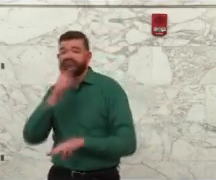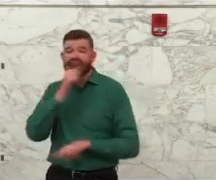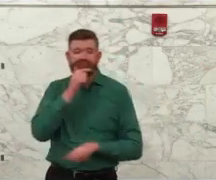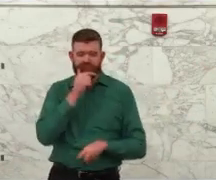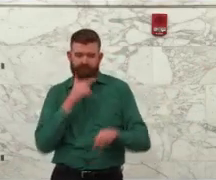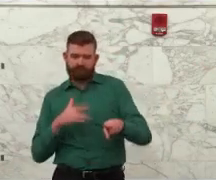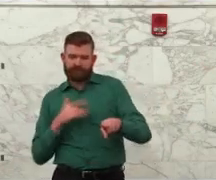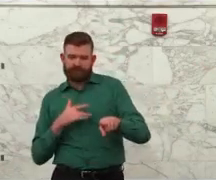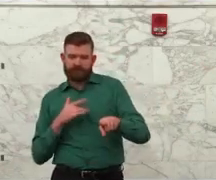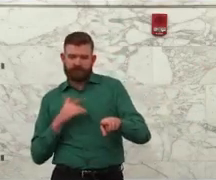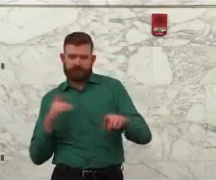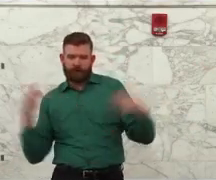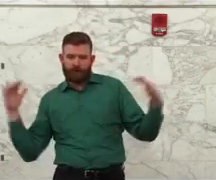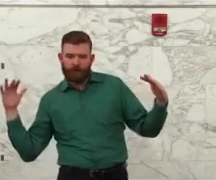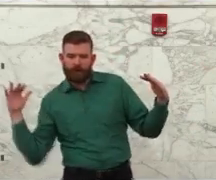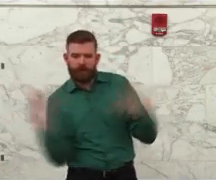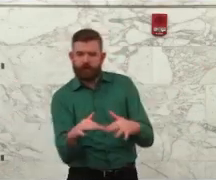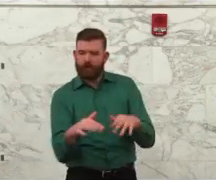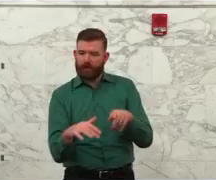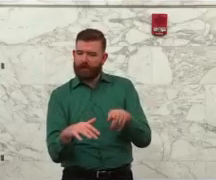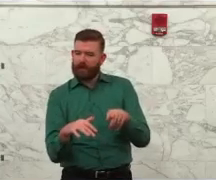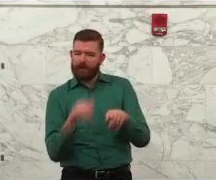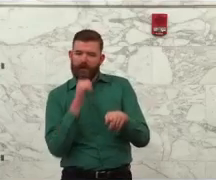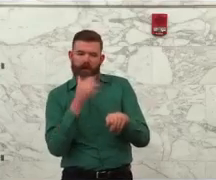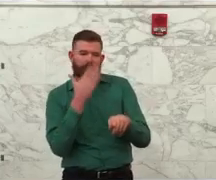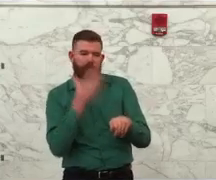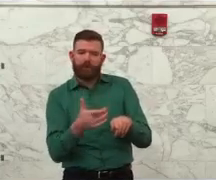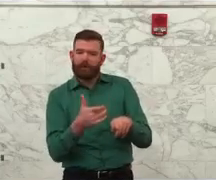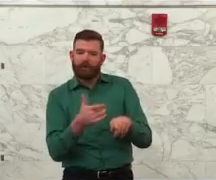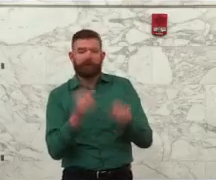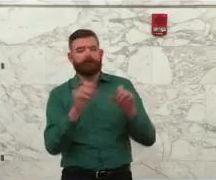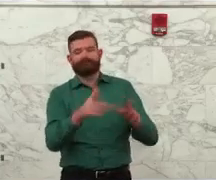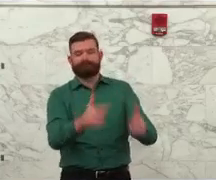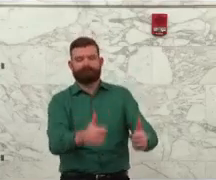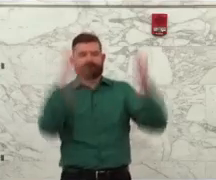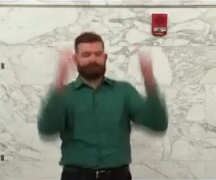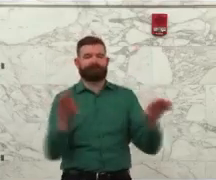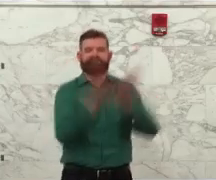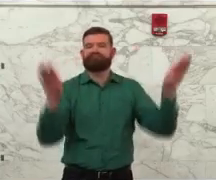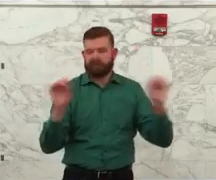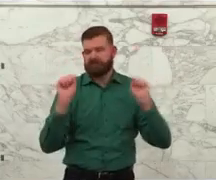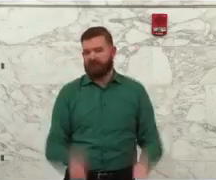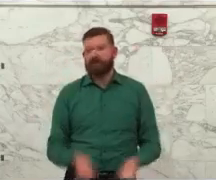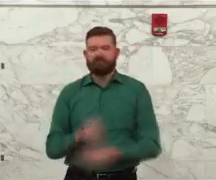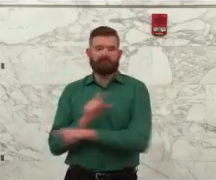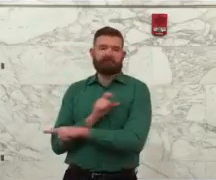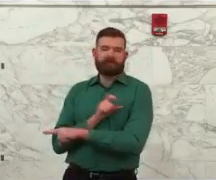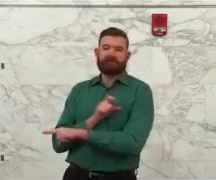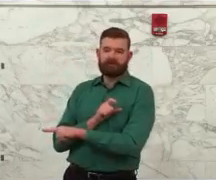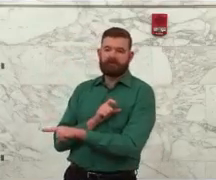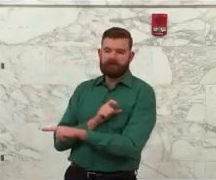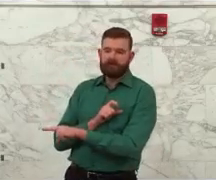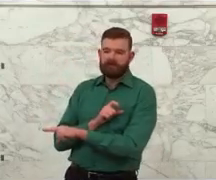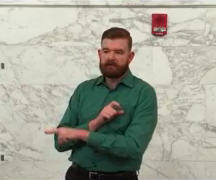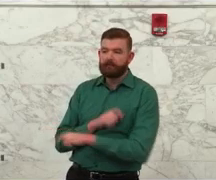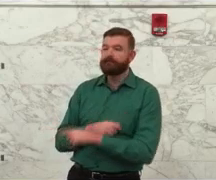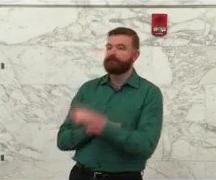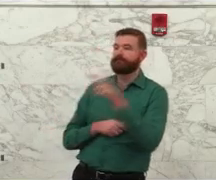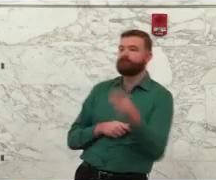health of our residents. Ma'am, I'm going to come back over, I promise you. Governor, a couple of questions. I just received one.